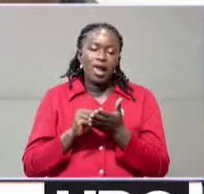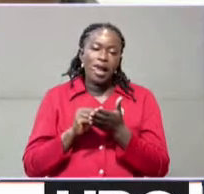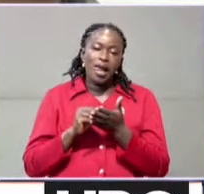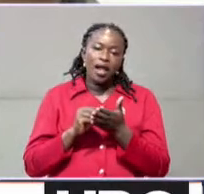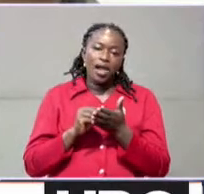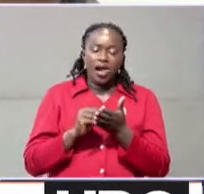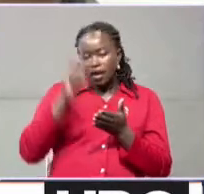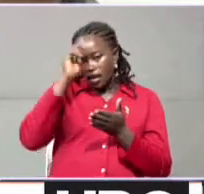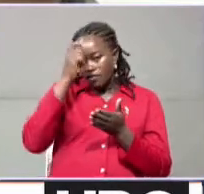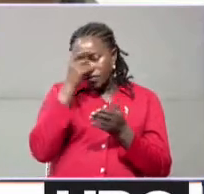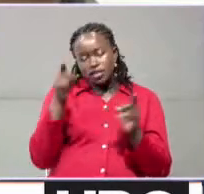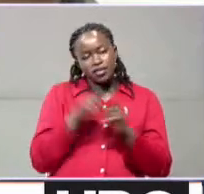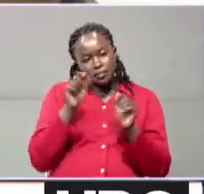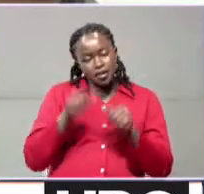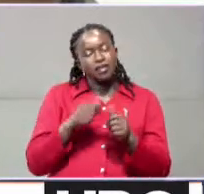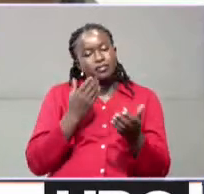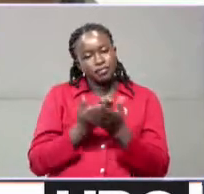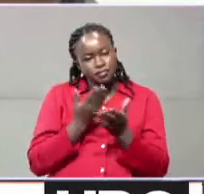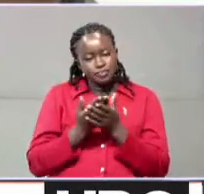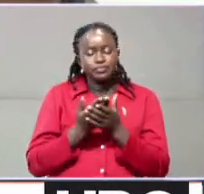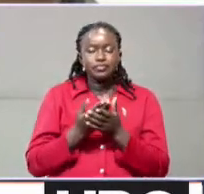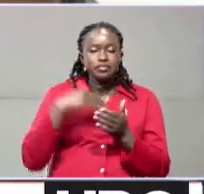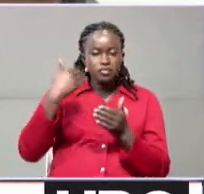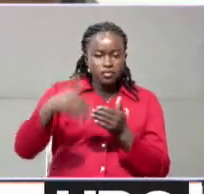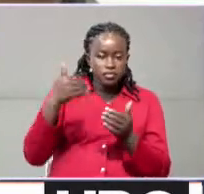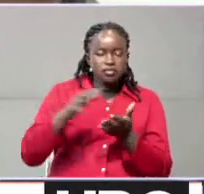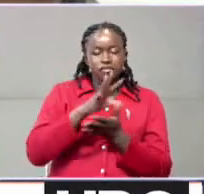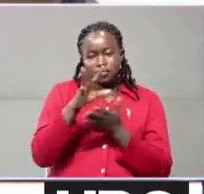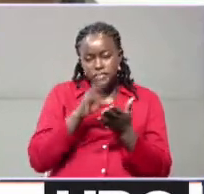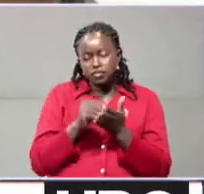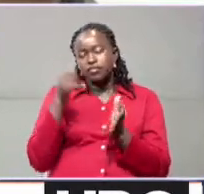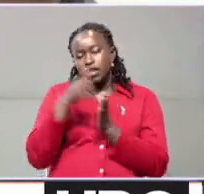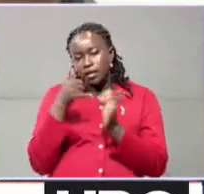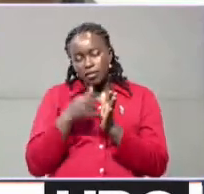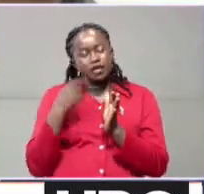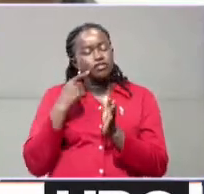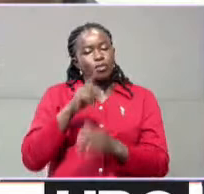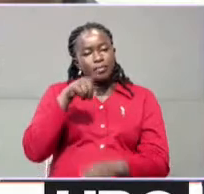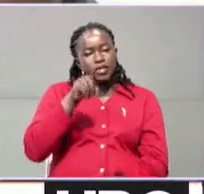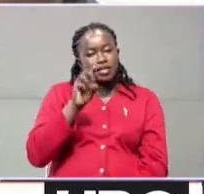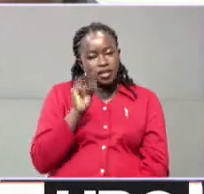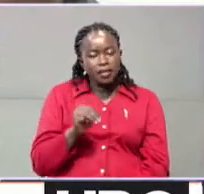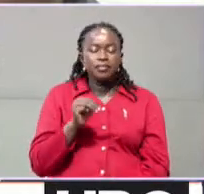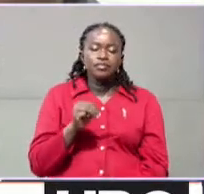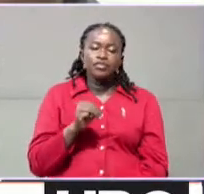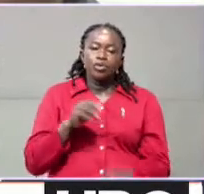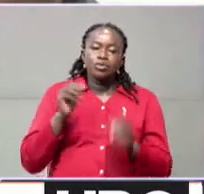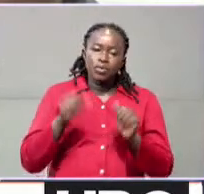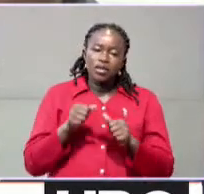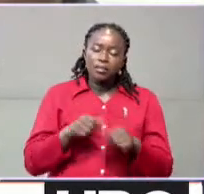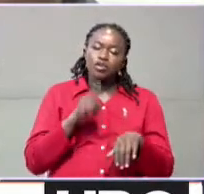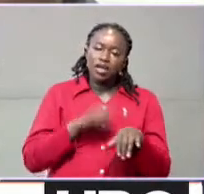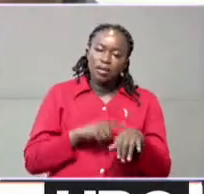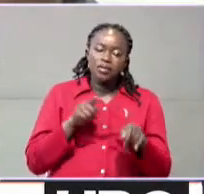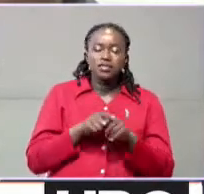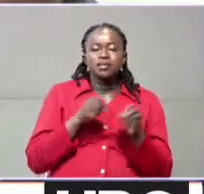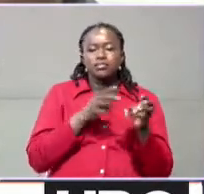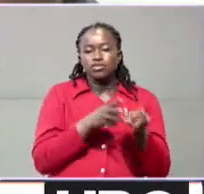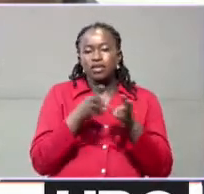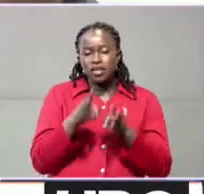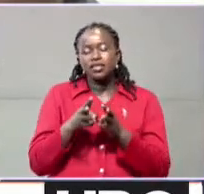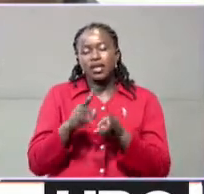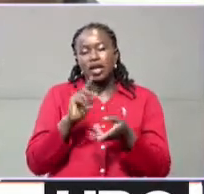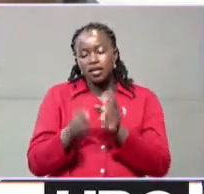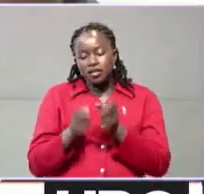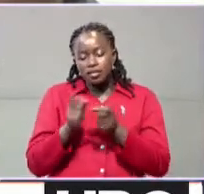will implore regular evolution of the impact of pdm to enable timely and strategic adjustments